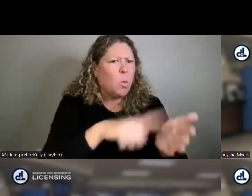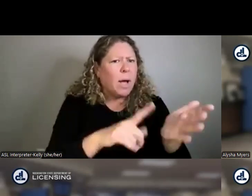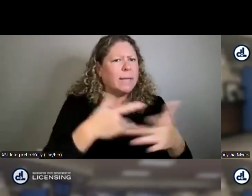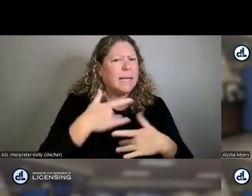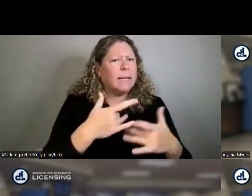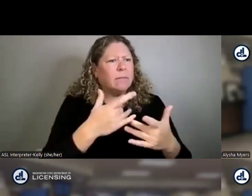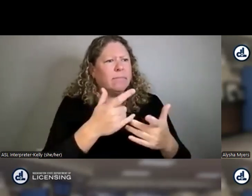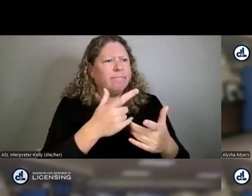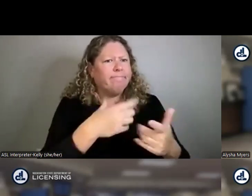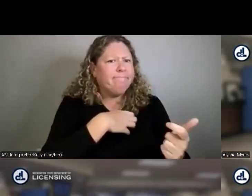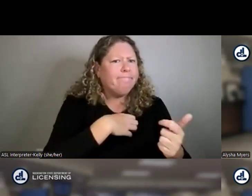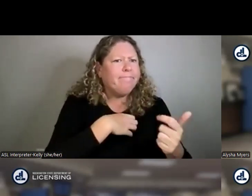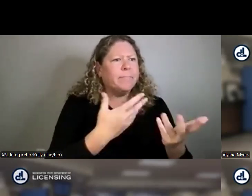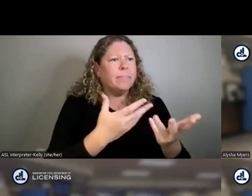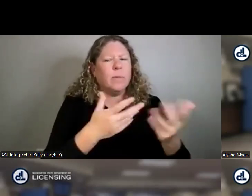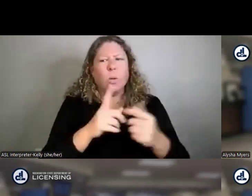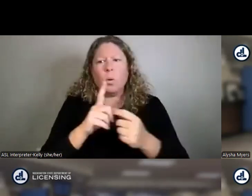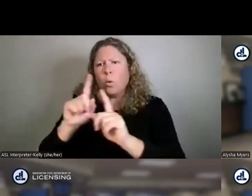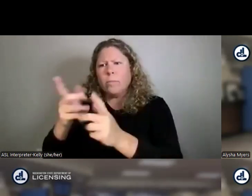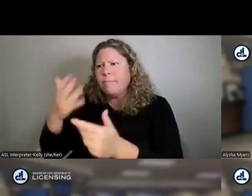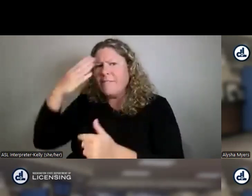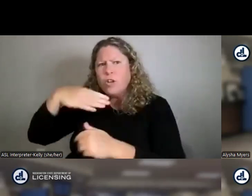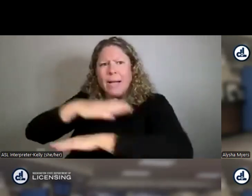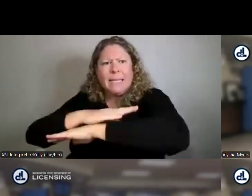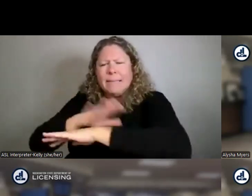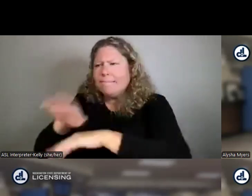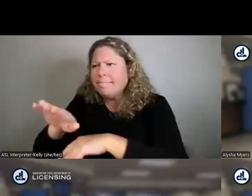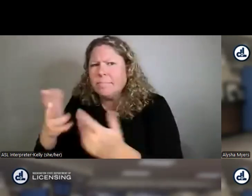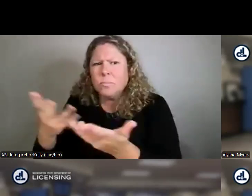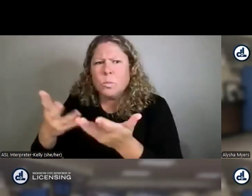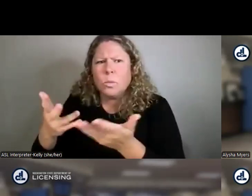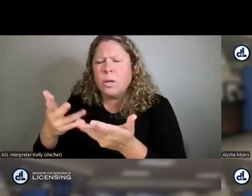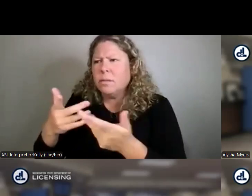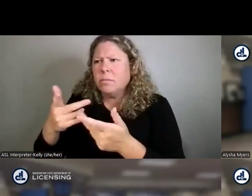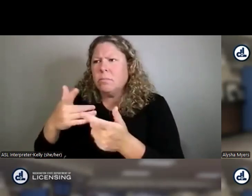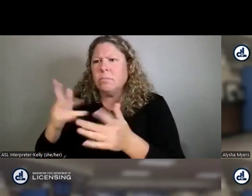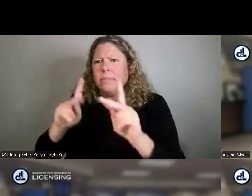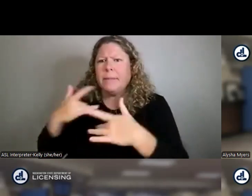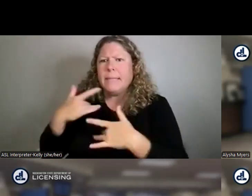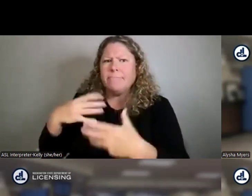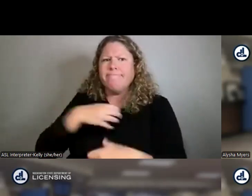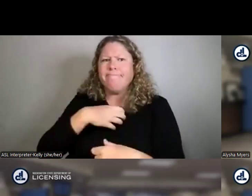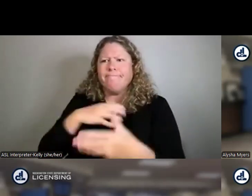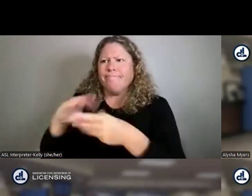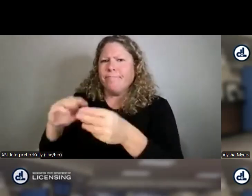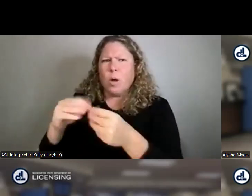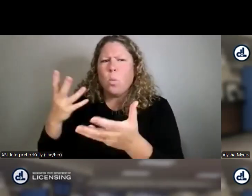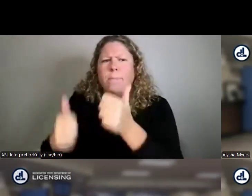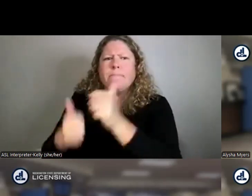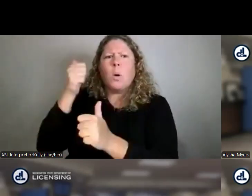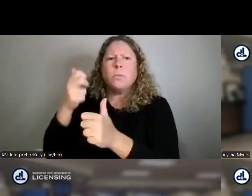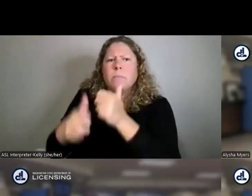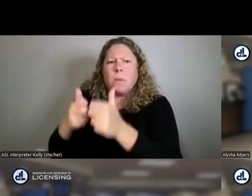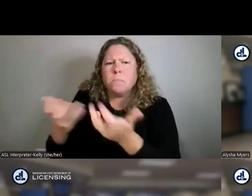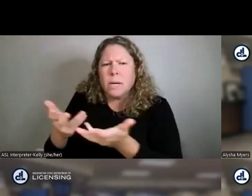front counter. There's all kinds of different business models out there, but whoever you can talk to